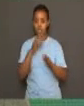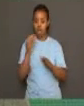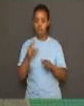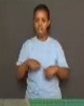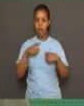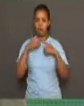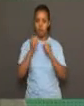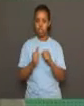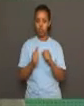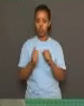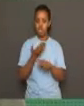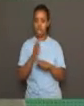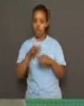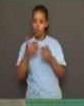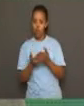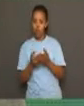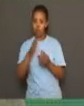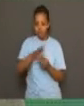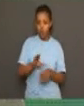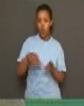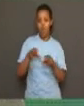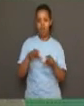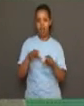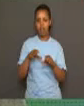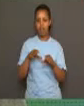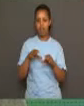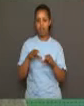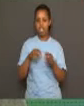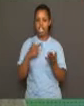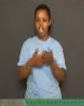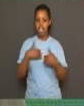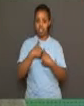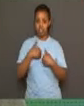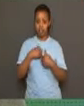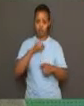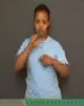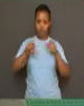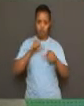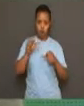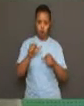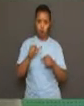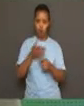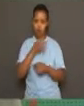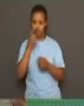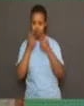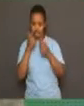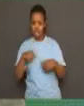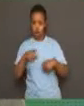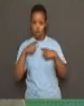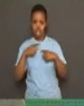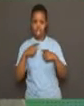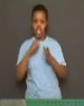survives. The animals that are better adapted to live in their environment, for example,